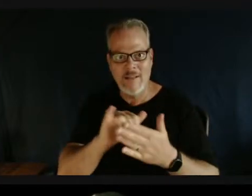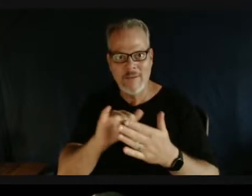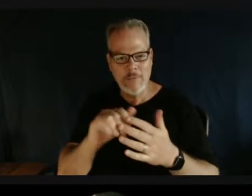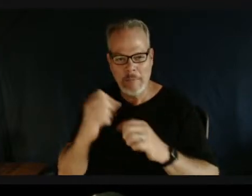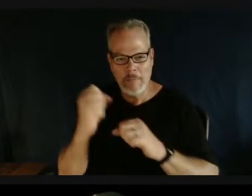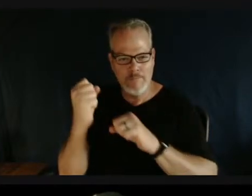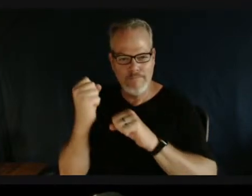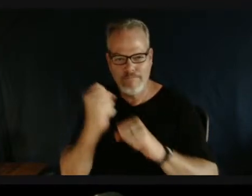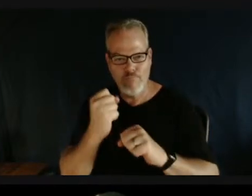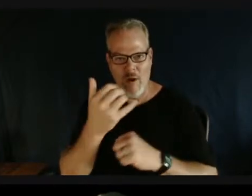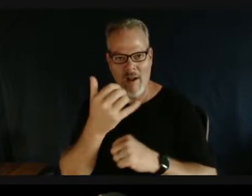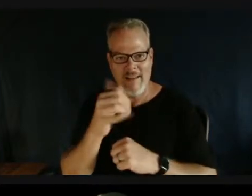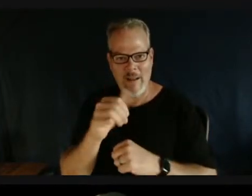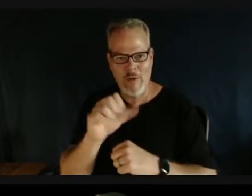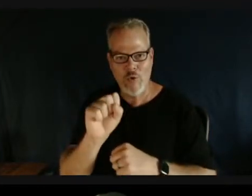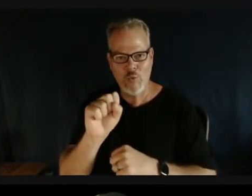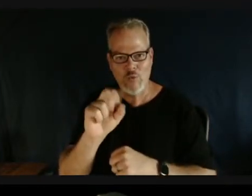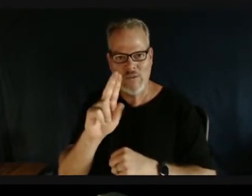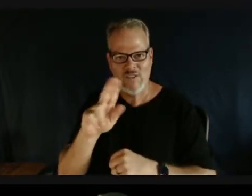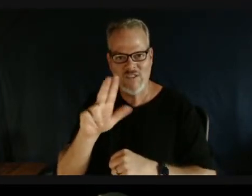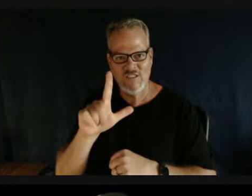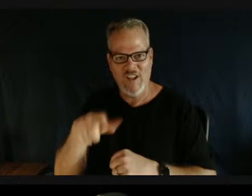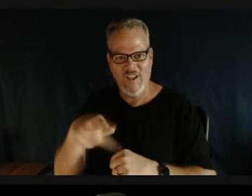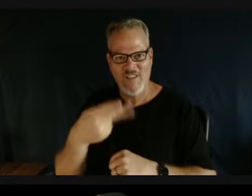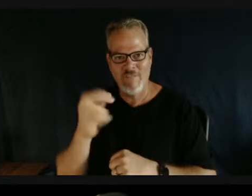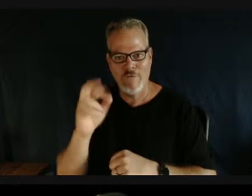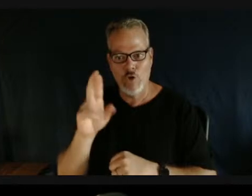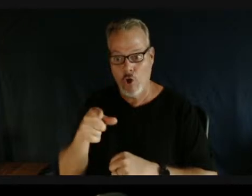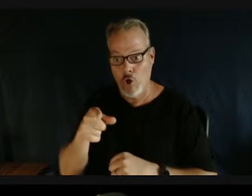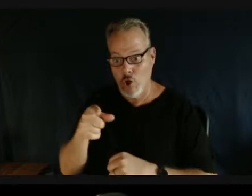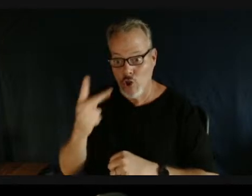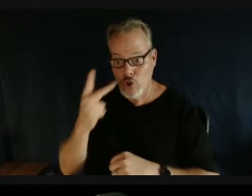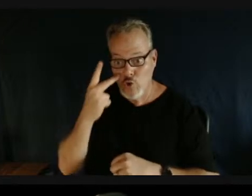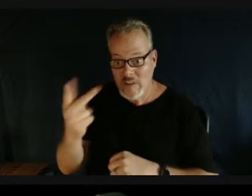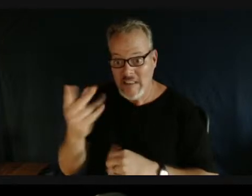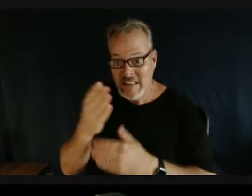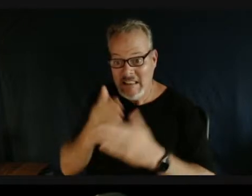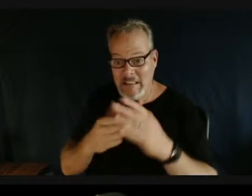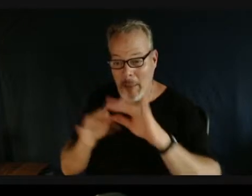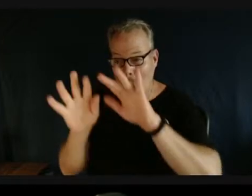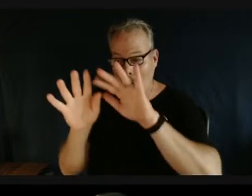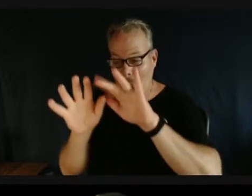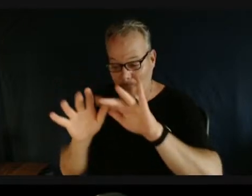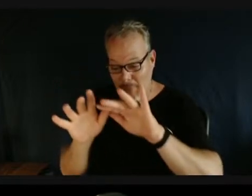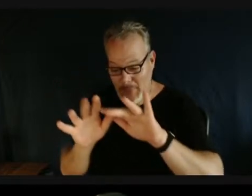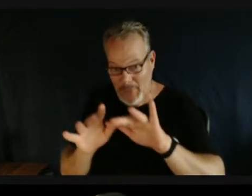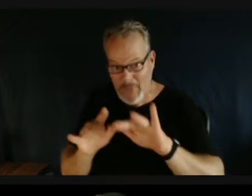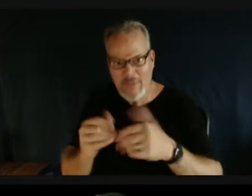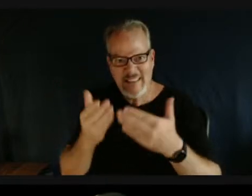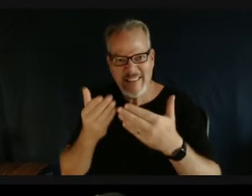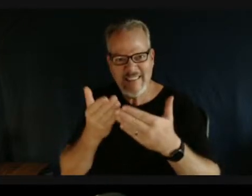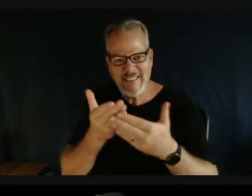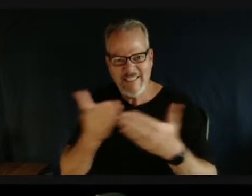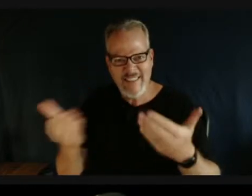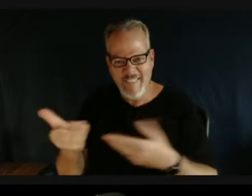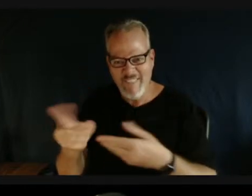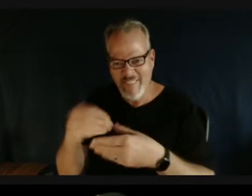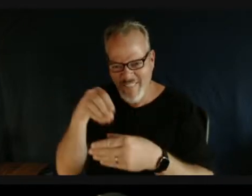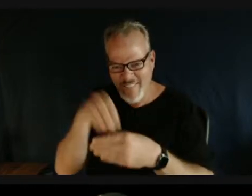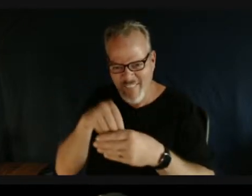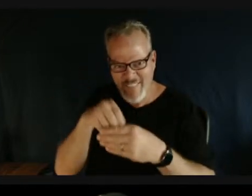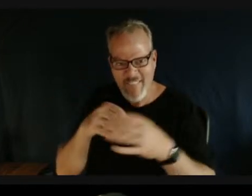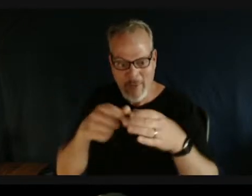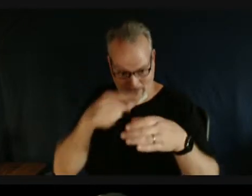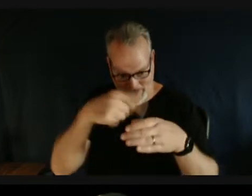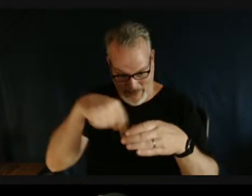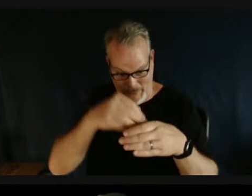this degassing coming out. It looks like there's stuff maybe slumped back into the opening. So